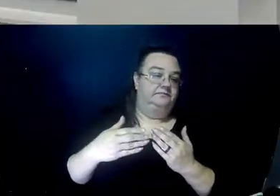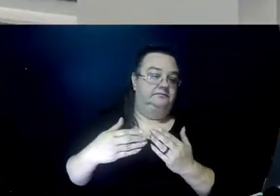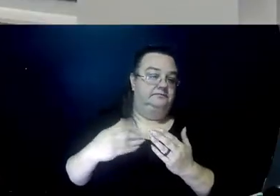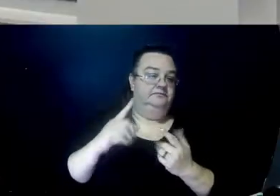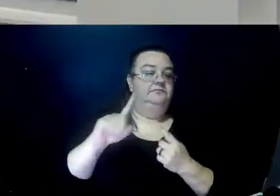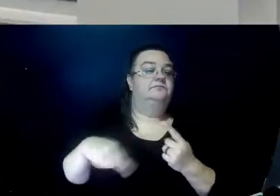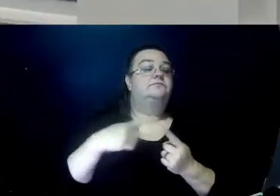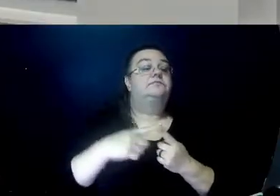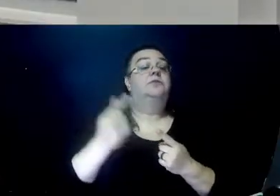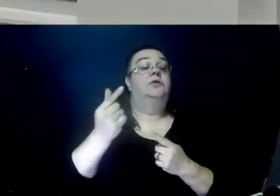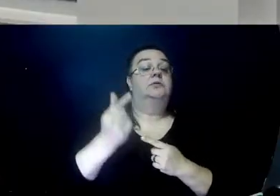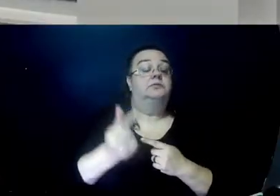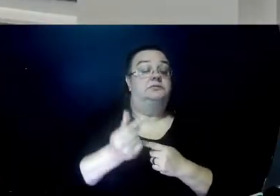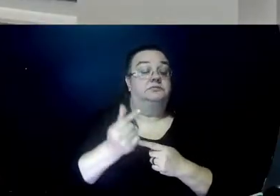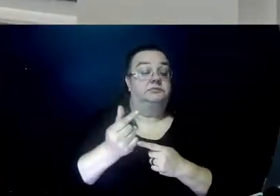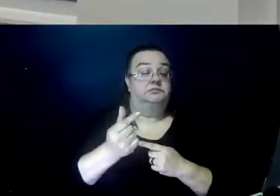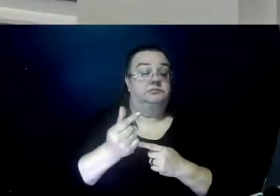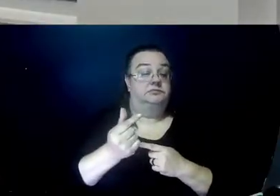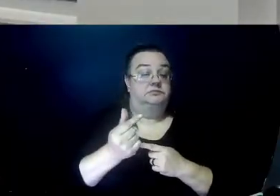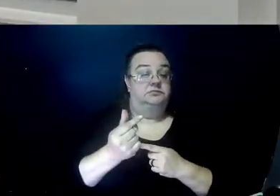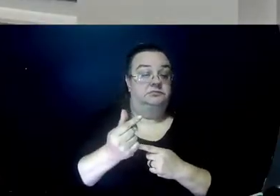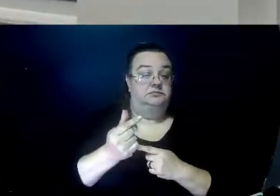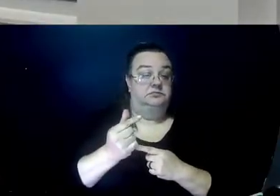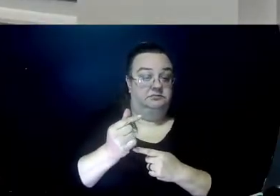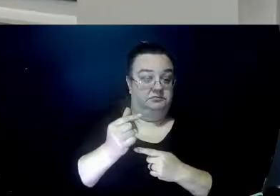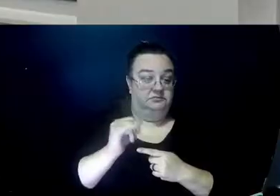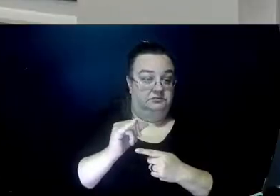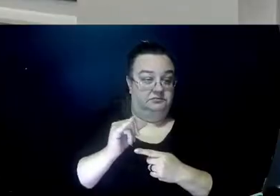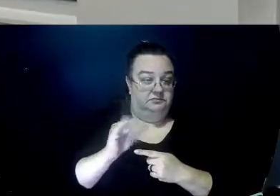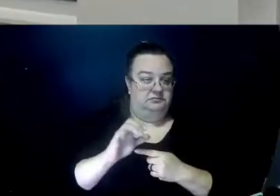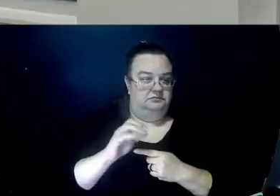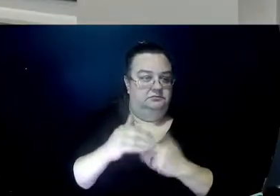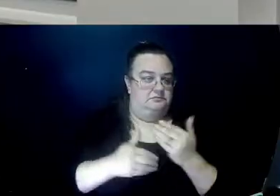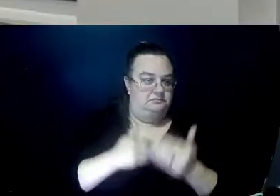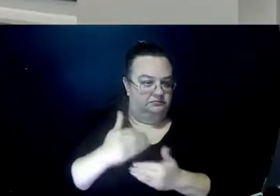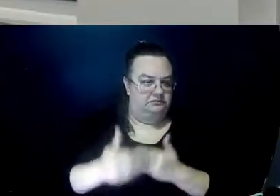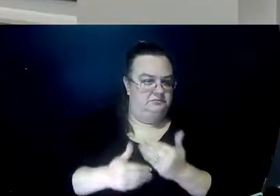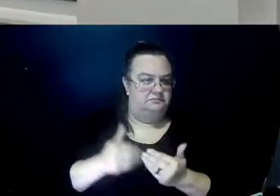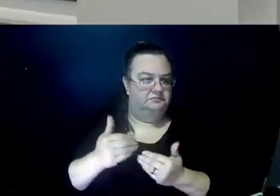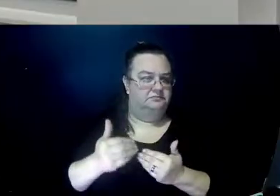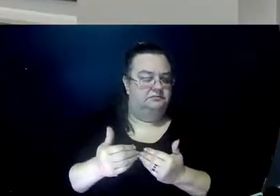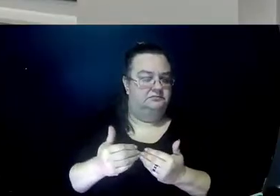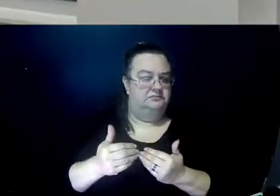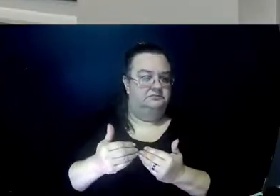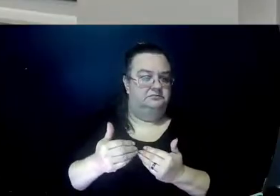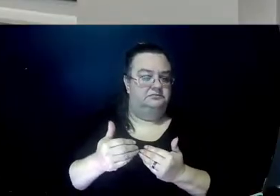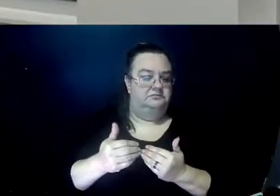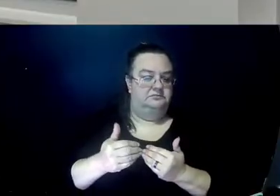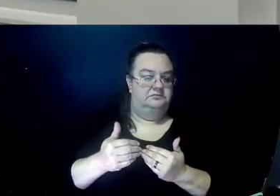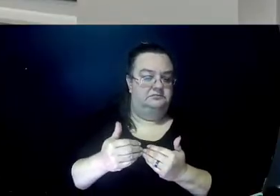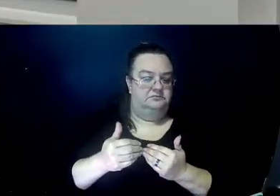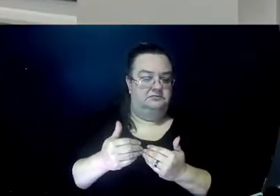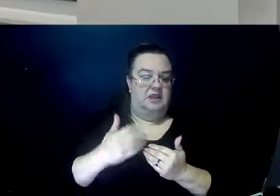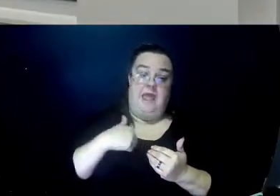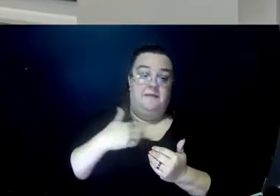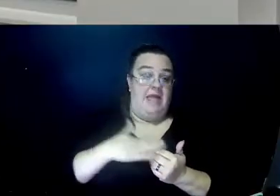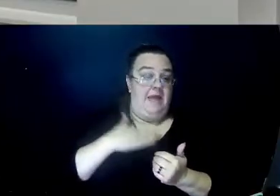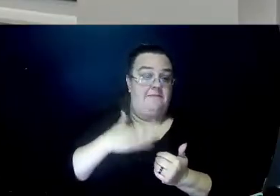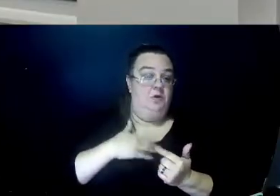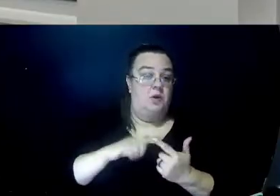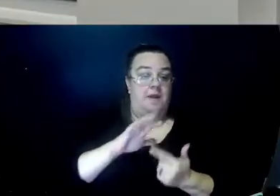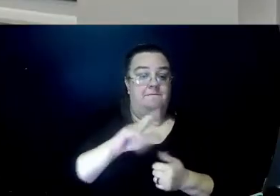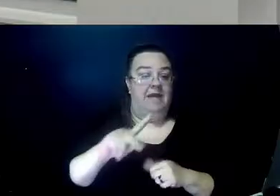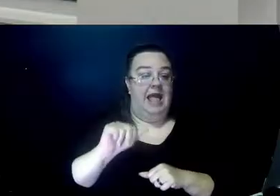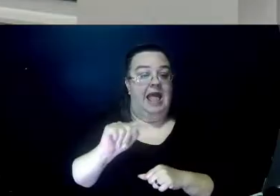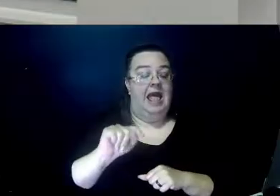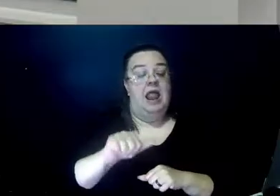When the green infrastructure process, and I'm happy to come back at another time. I